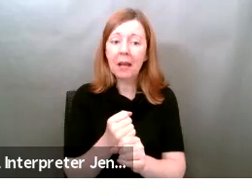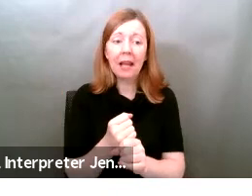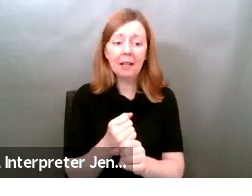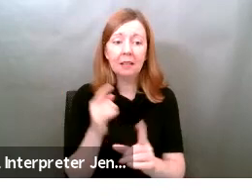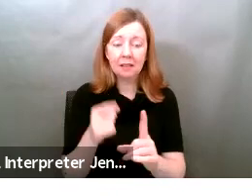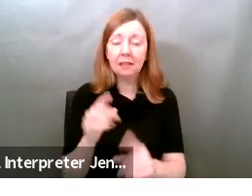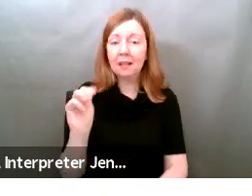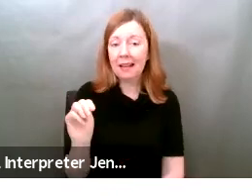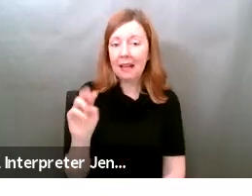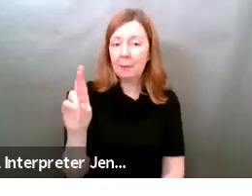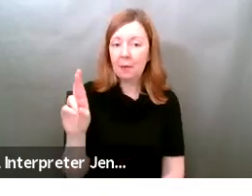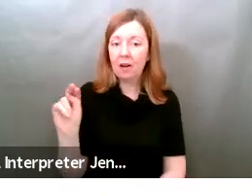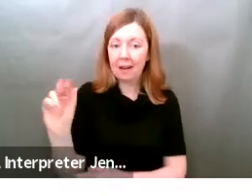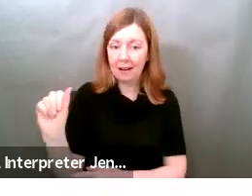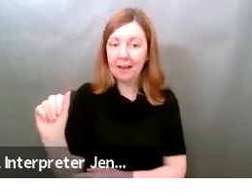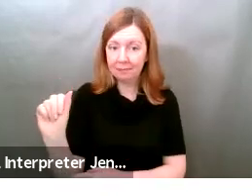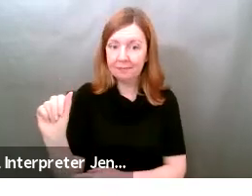called mRNA.